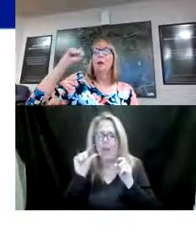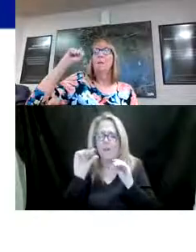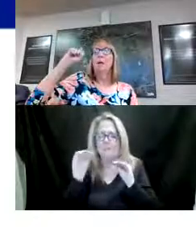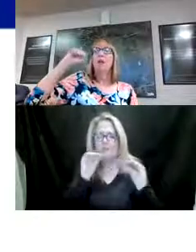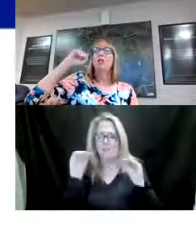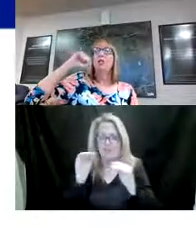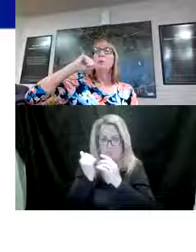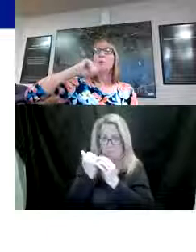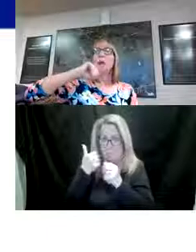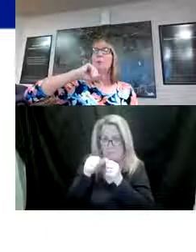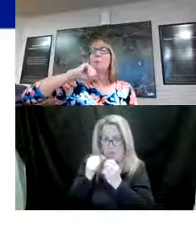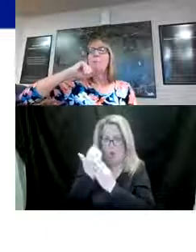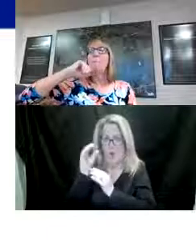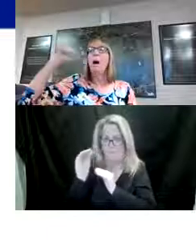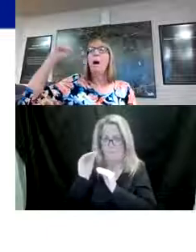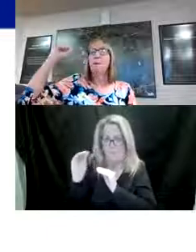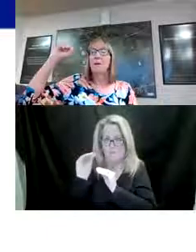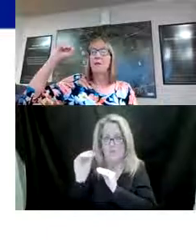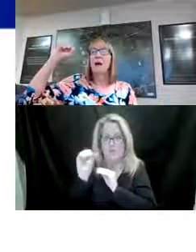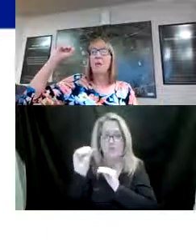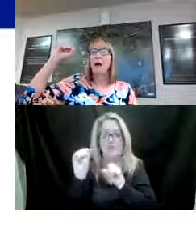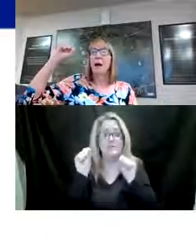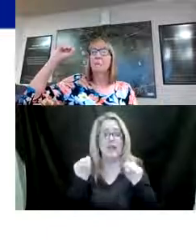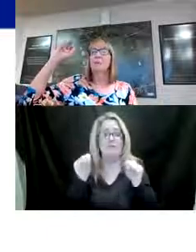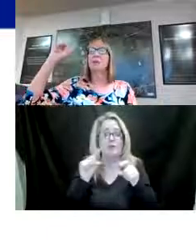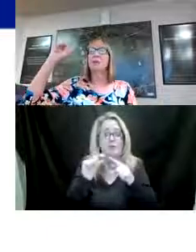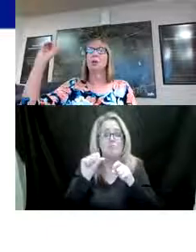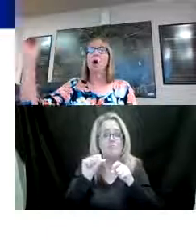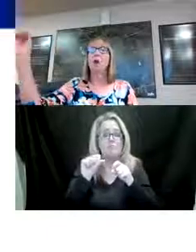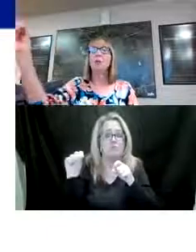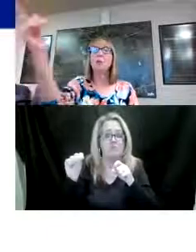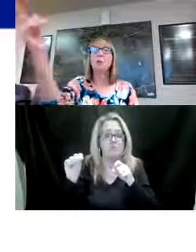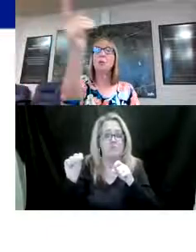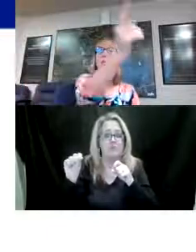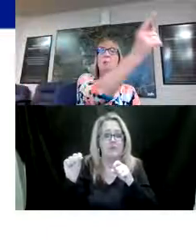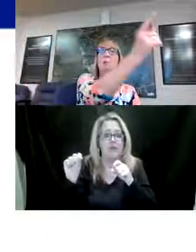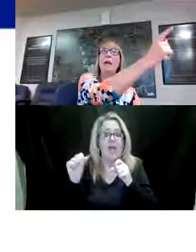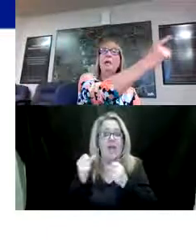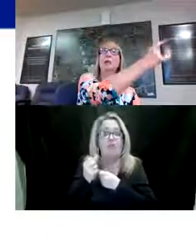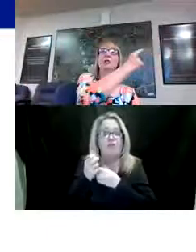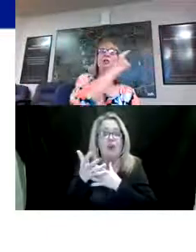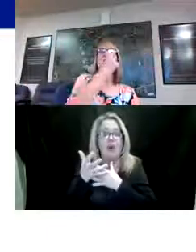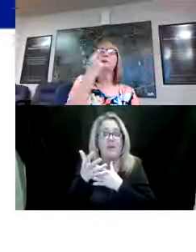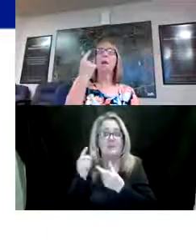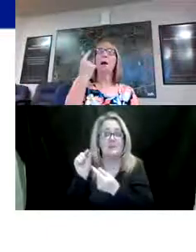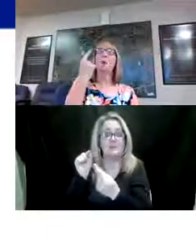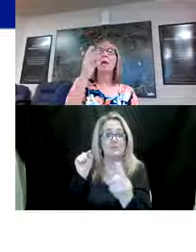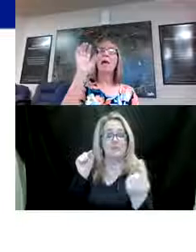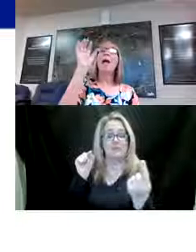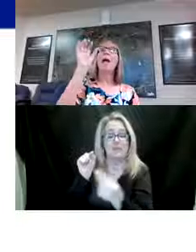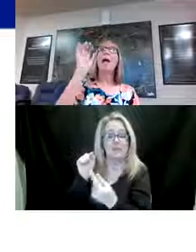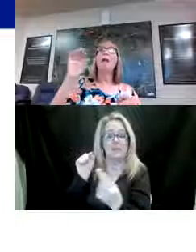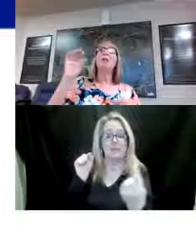her arm, she was able to bump the other objects and cause the hula hoop hanger to spin